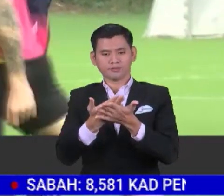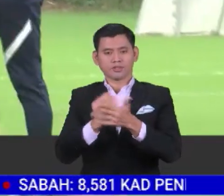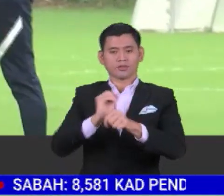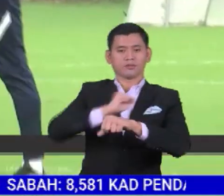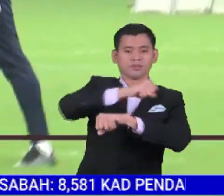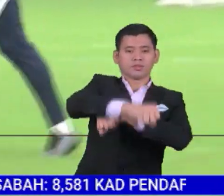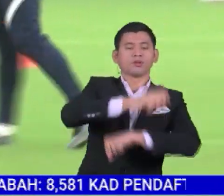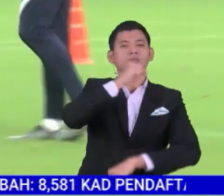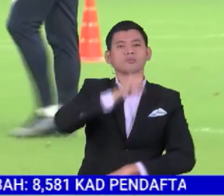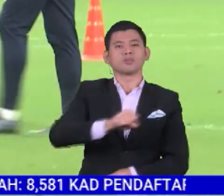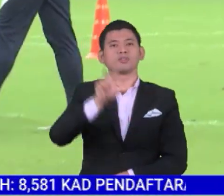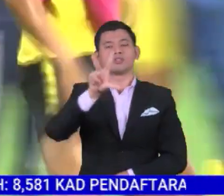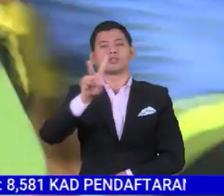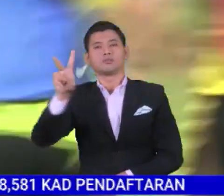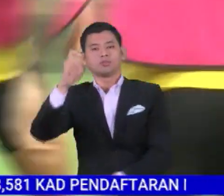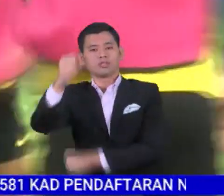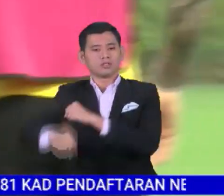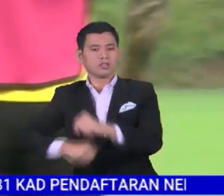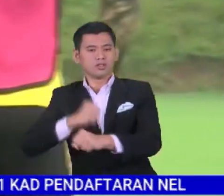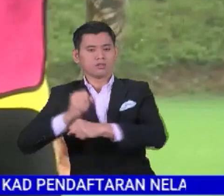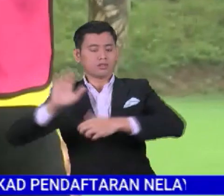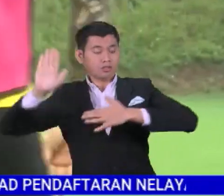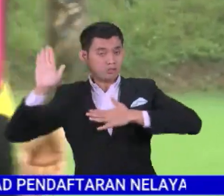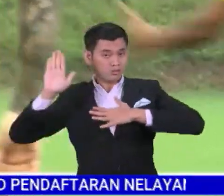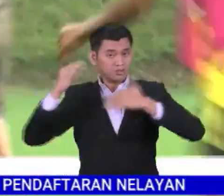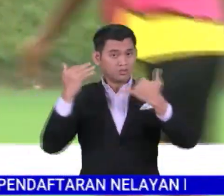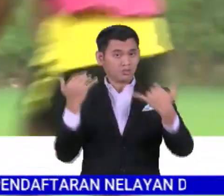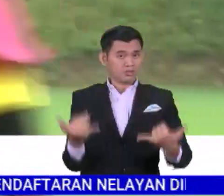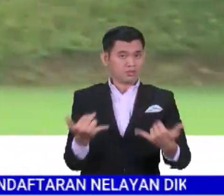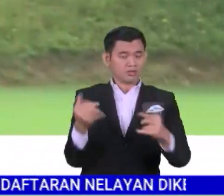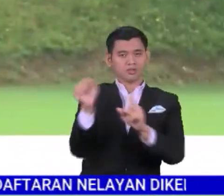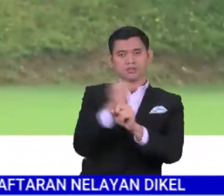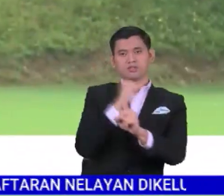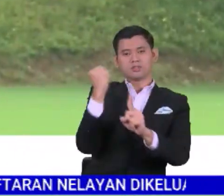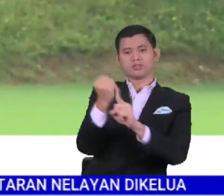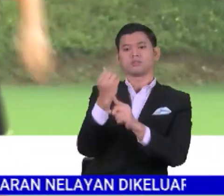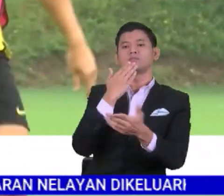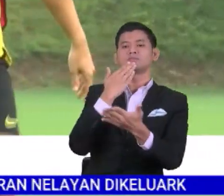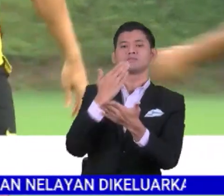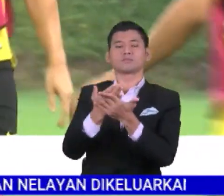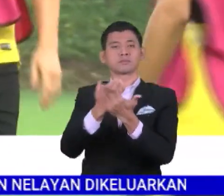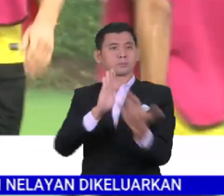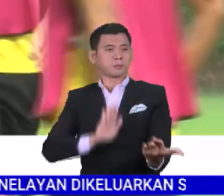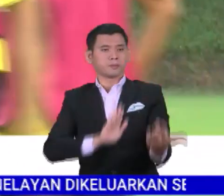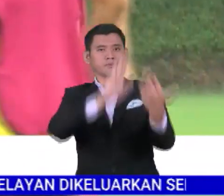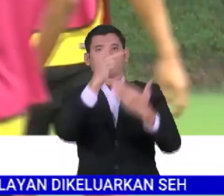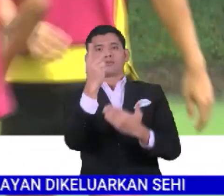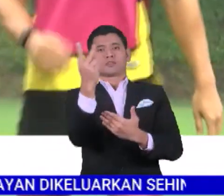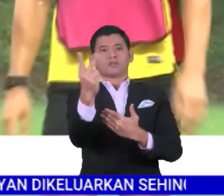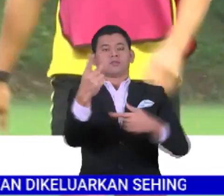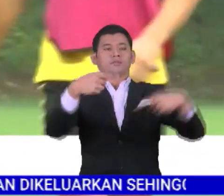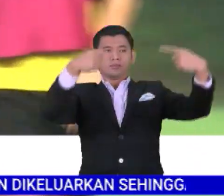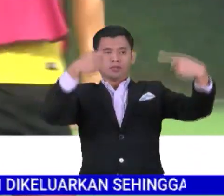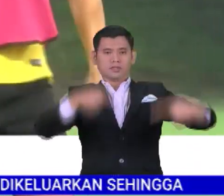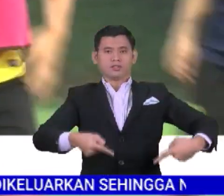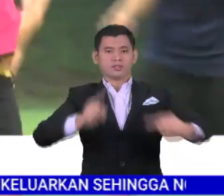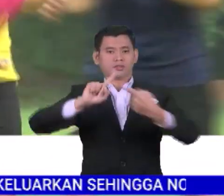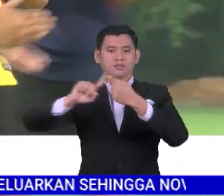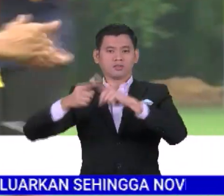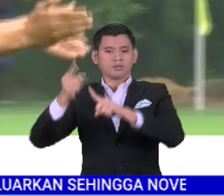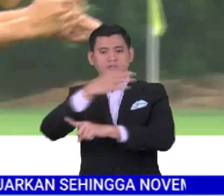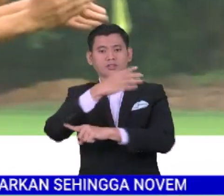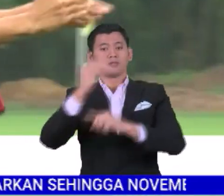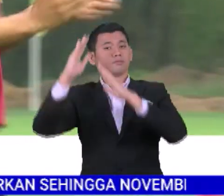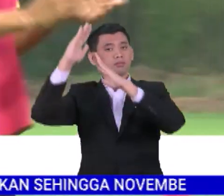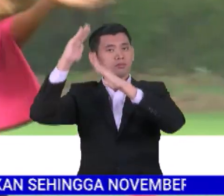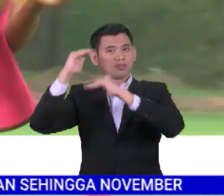Penyerang berusia 32 tahun itu turut mengakui ketika ini dia dalam keadaan terbaik bagi menghadapi dua perlawanan persahabatan sambil